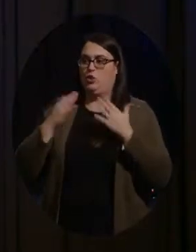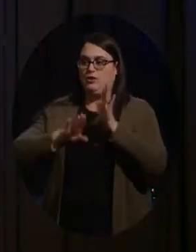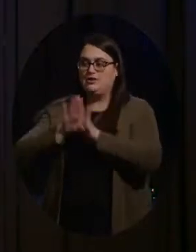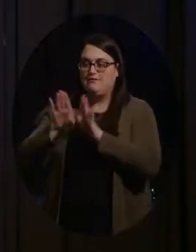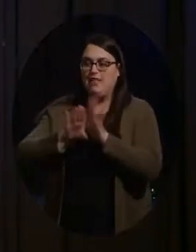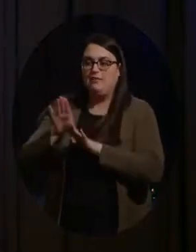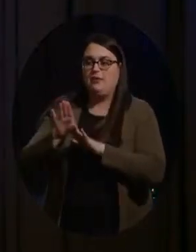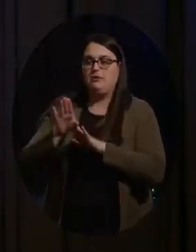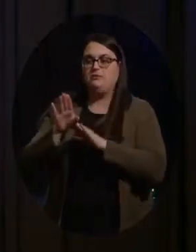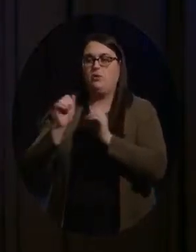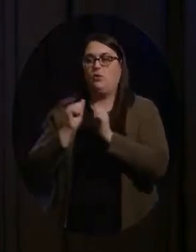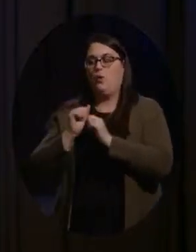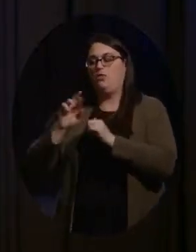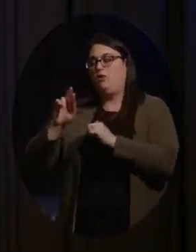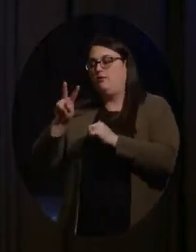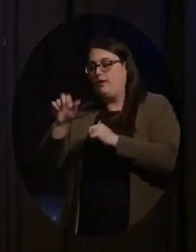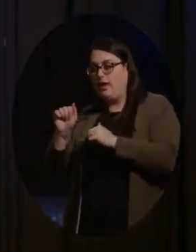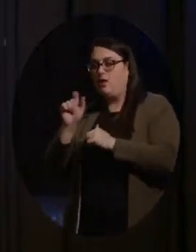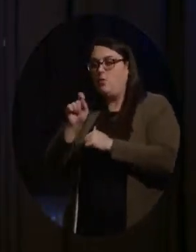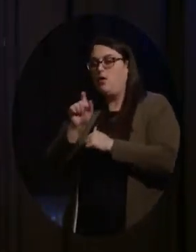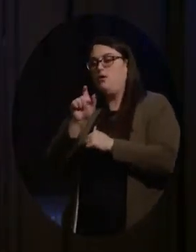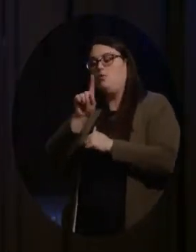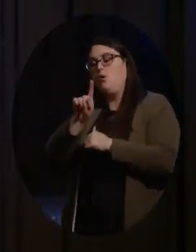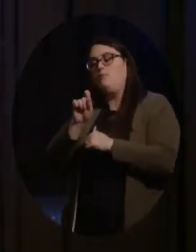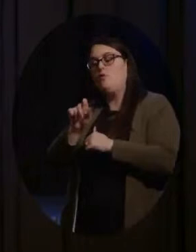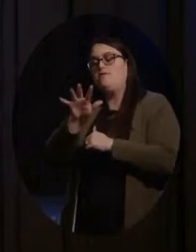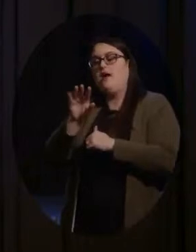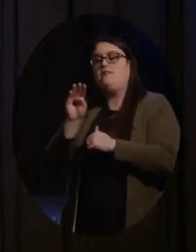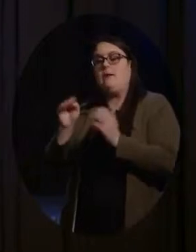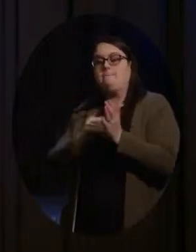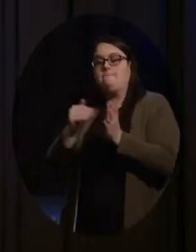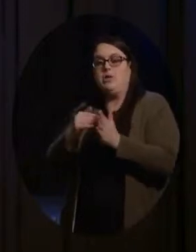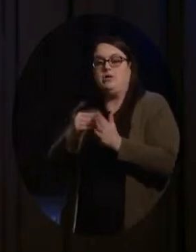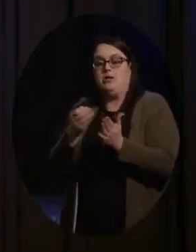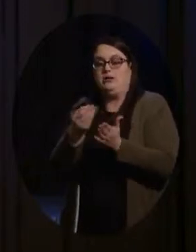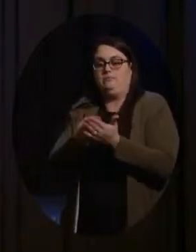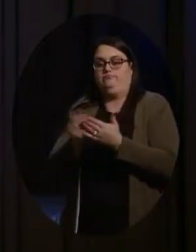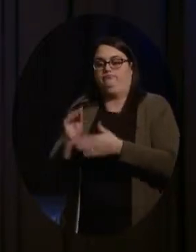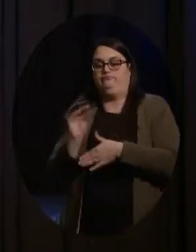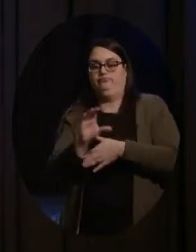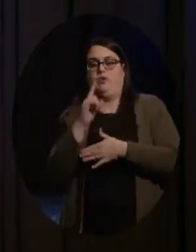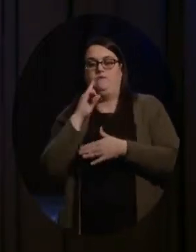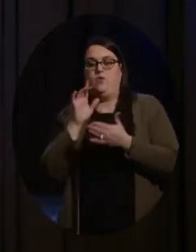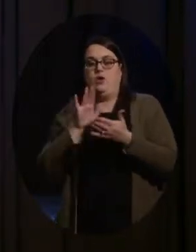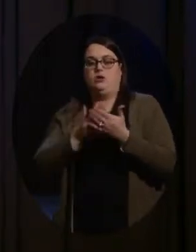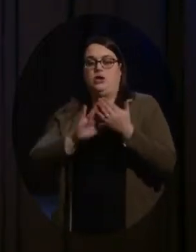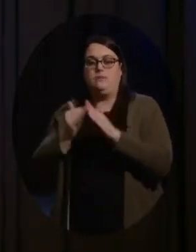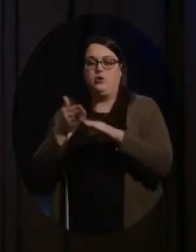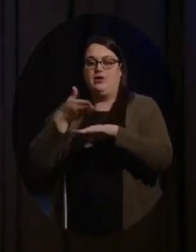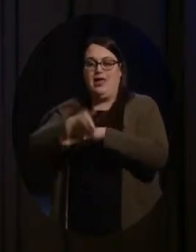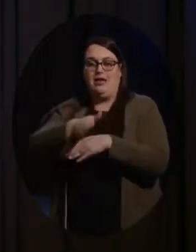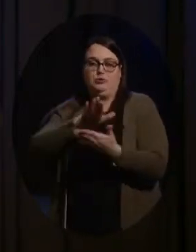Up RVA, $1.5 million in funding for community-based after-school programming.